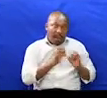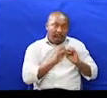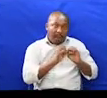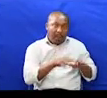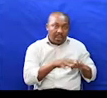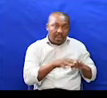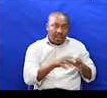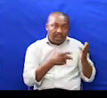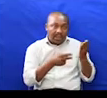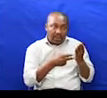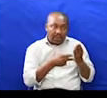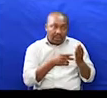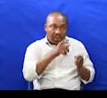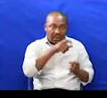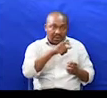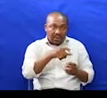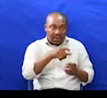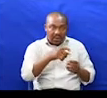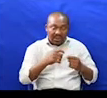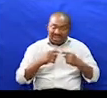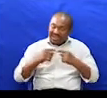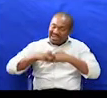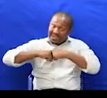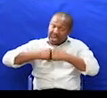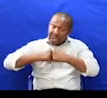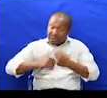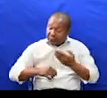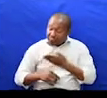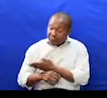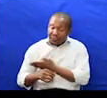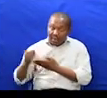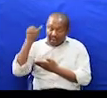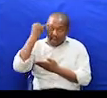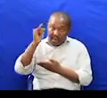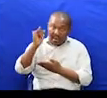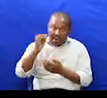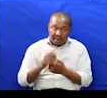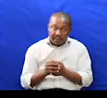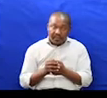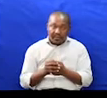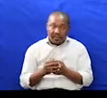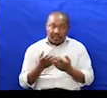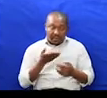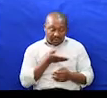technology challenge the idea of what? Idea of Dalton. That was very